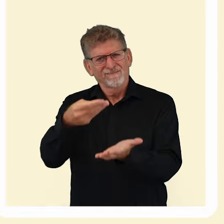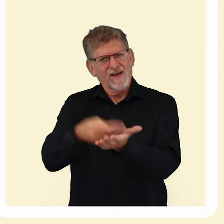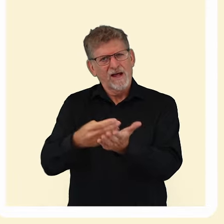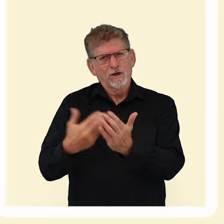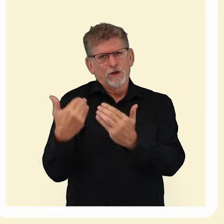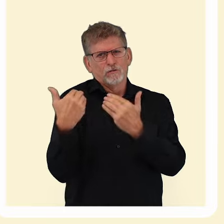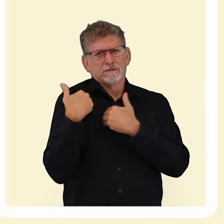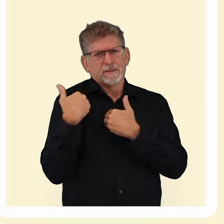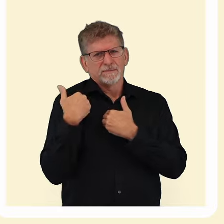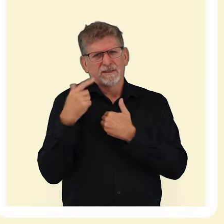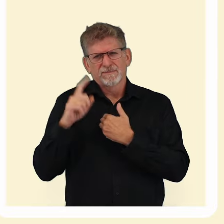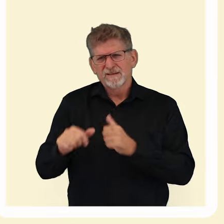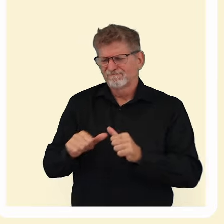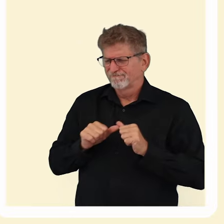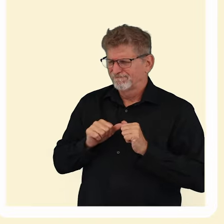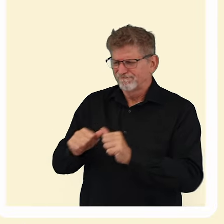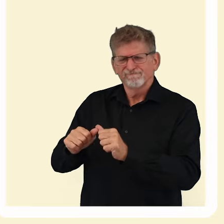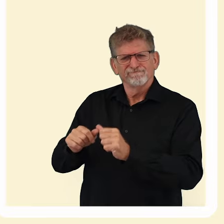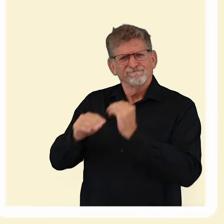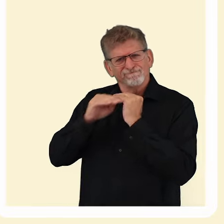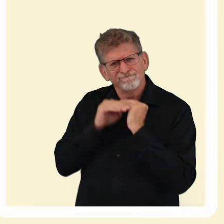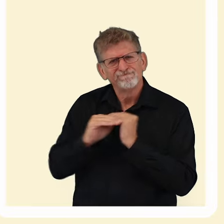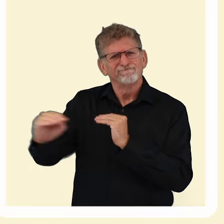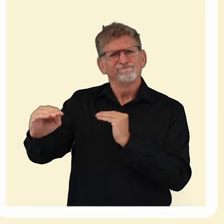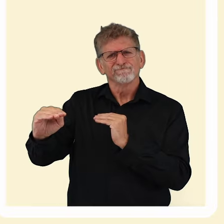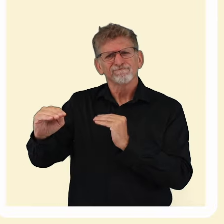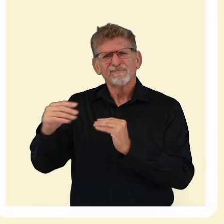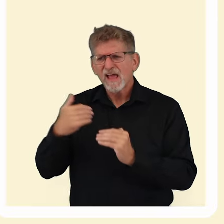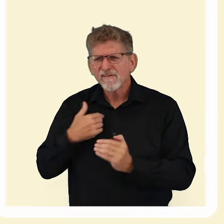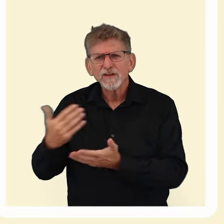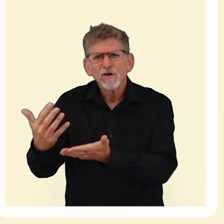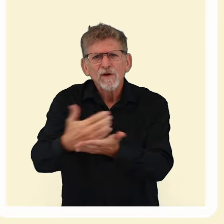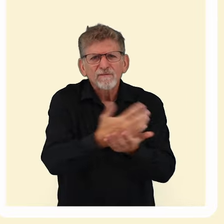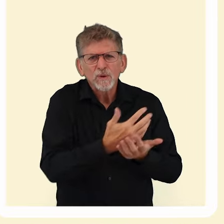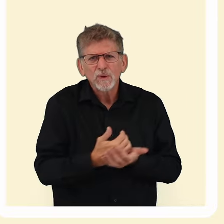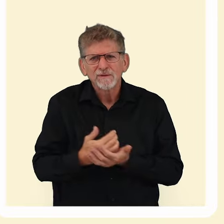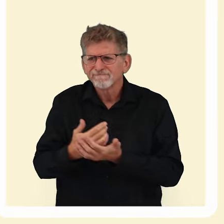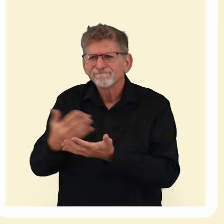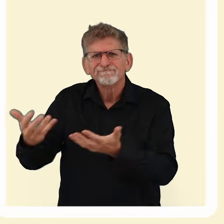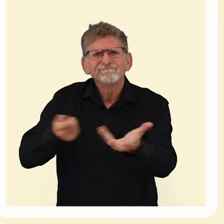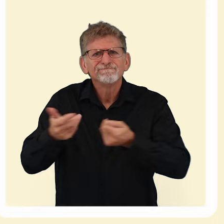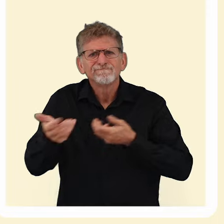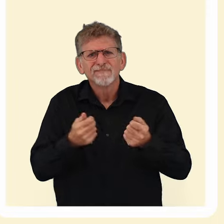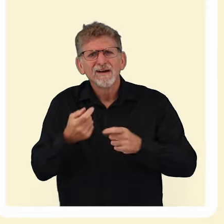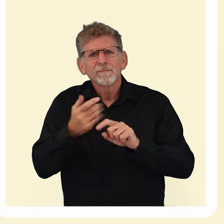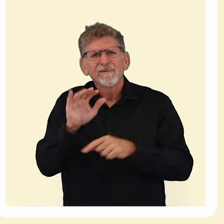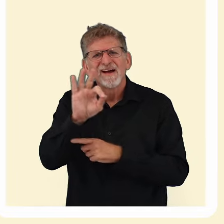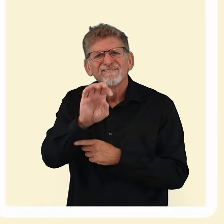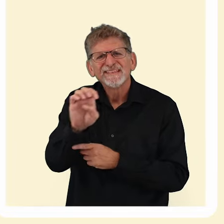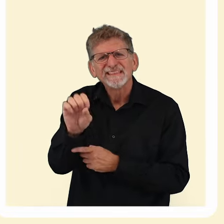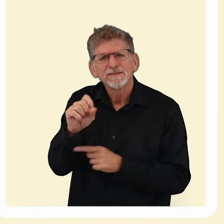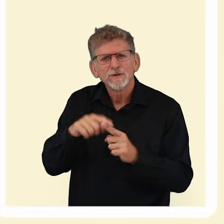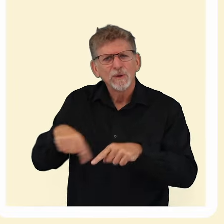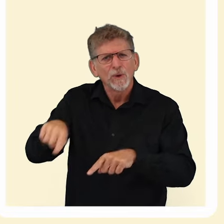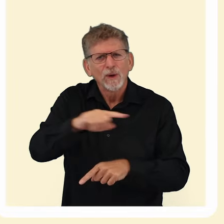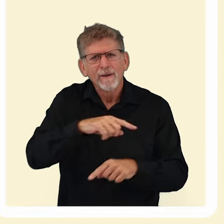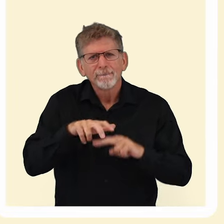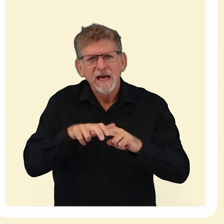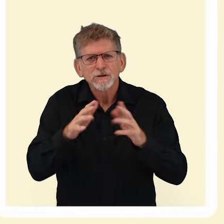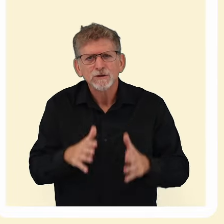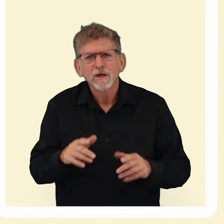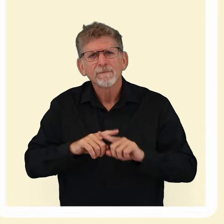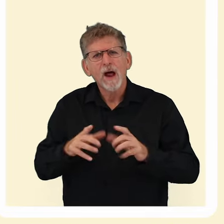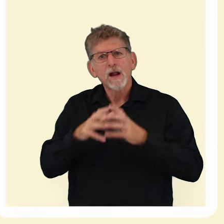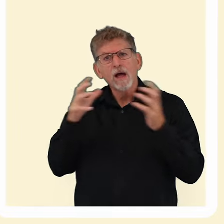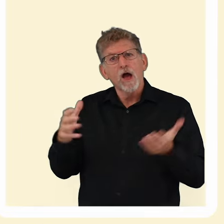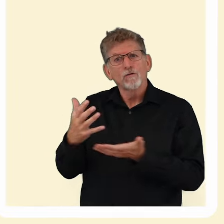responsibility and sustainability. We have revenues that are generated by our fees to our passengers,